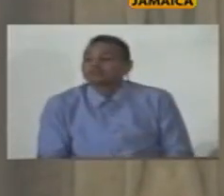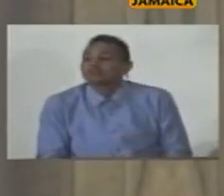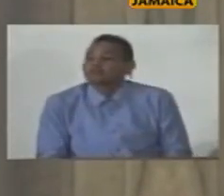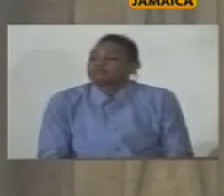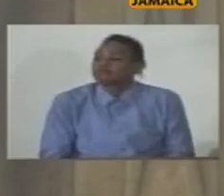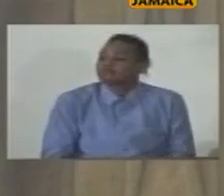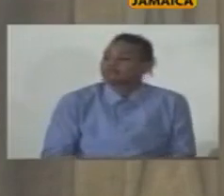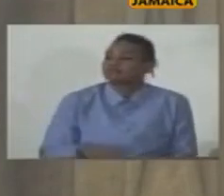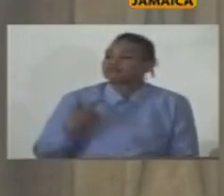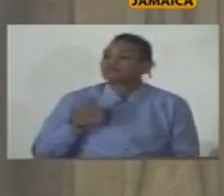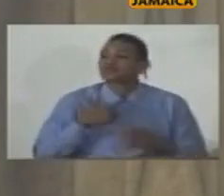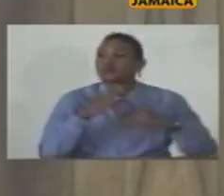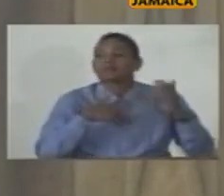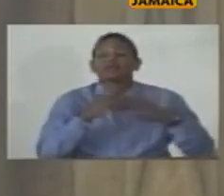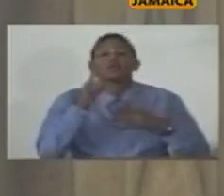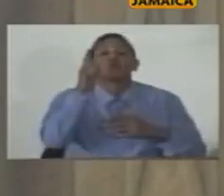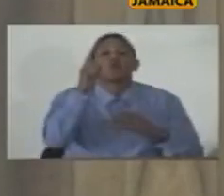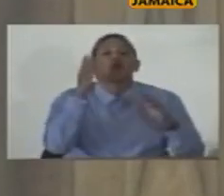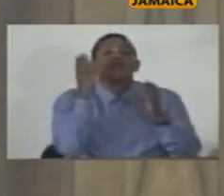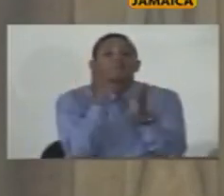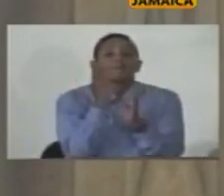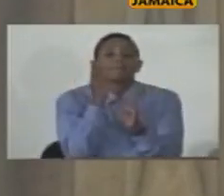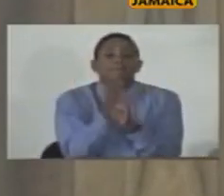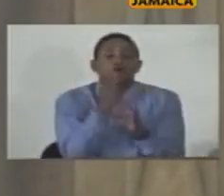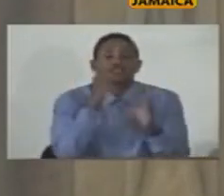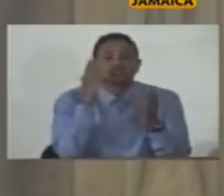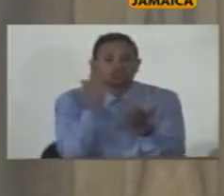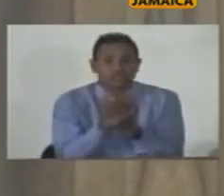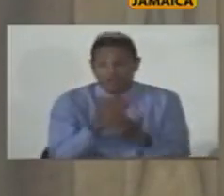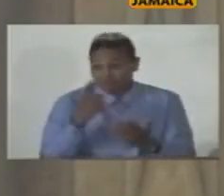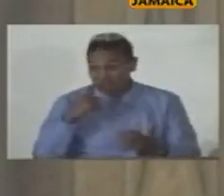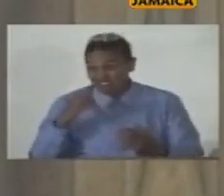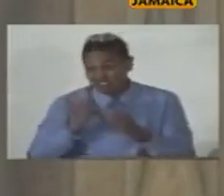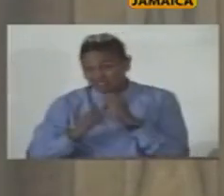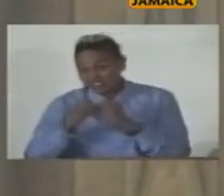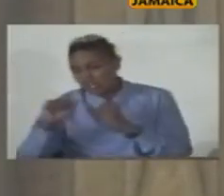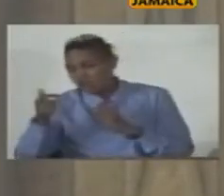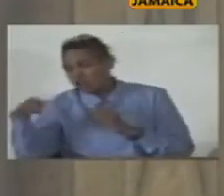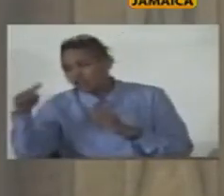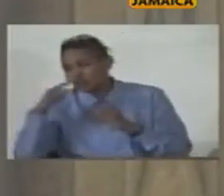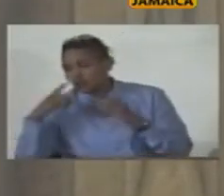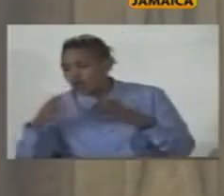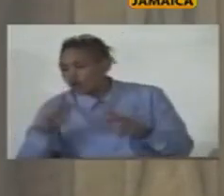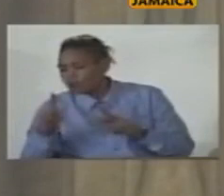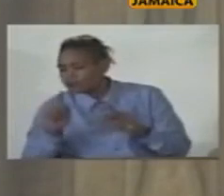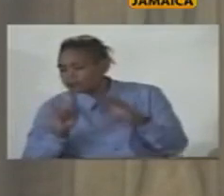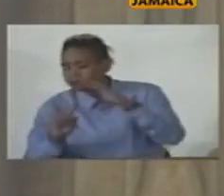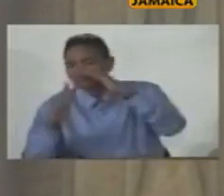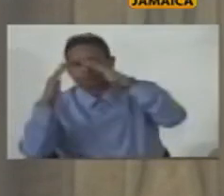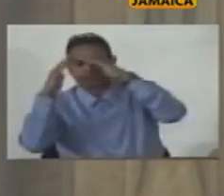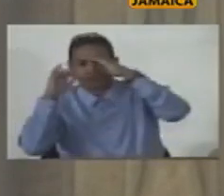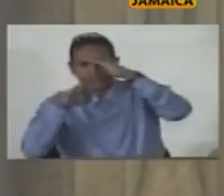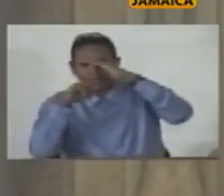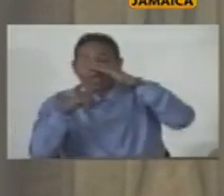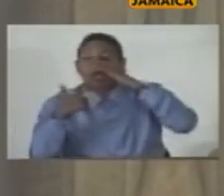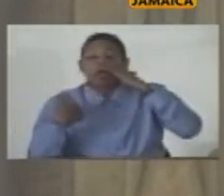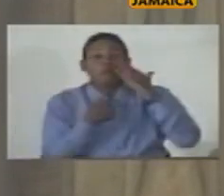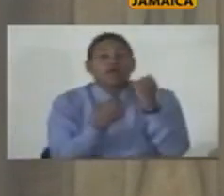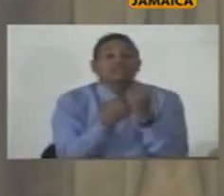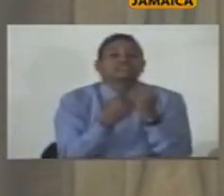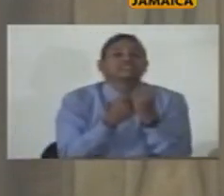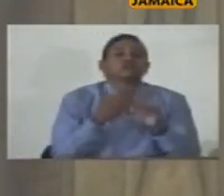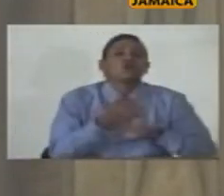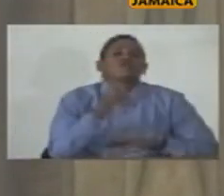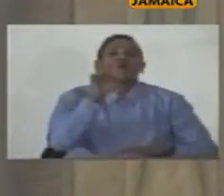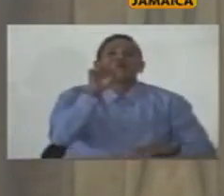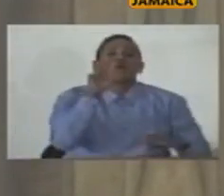We built one bus stop and completely refurbished another to shelter our people. We assisted over 100